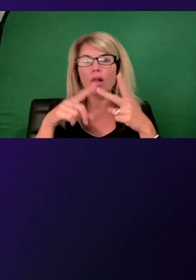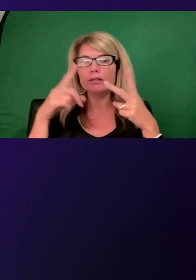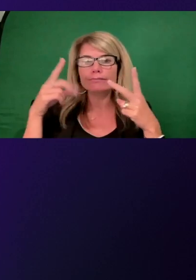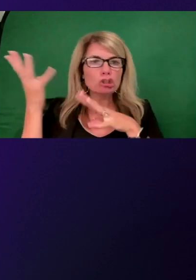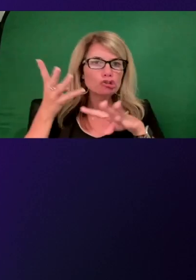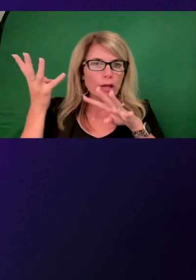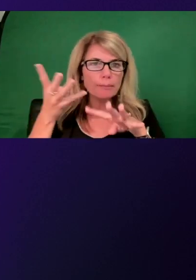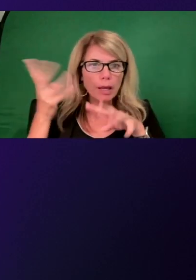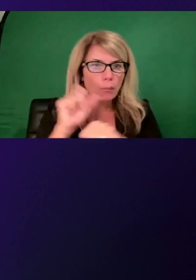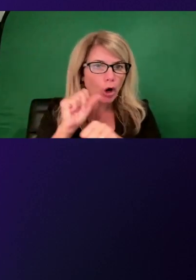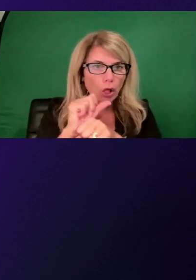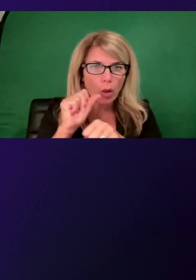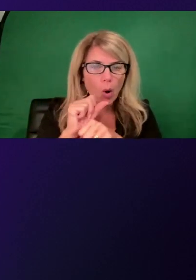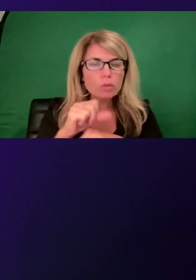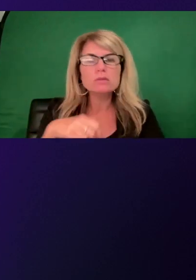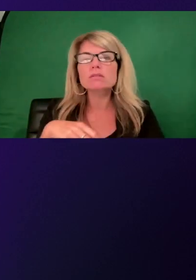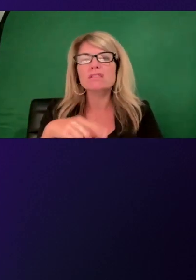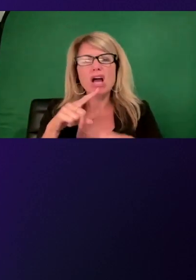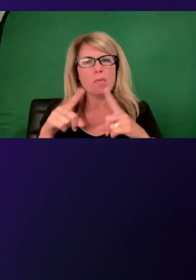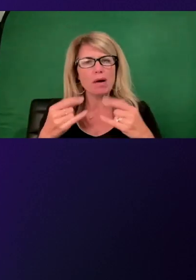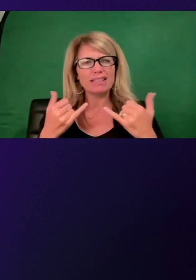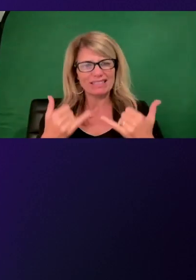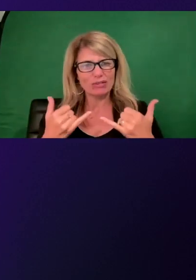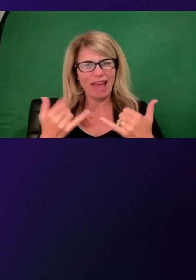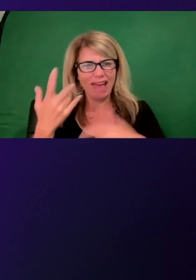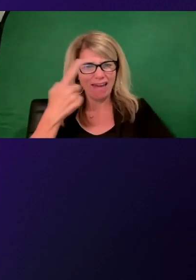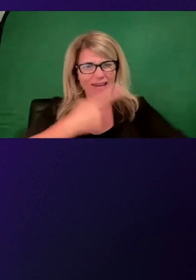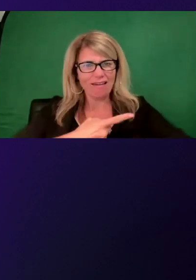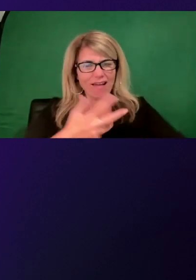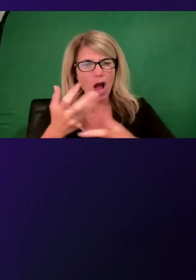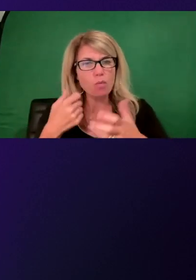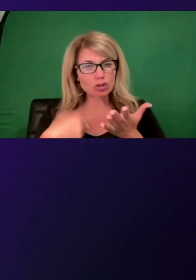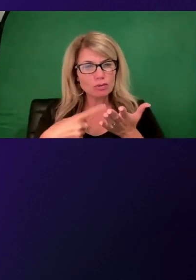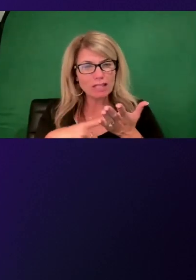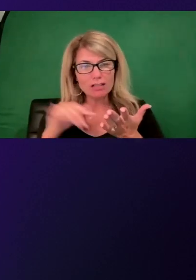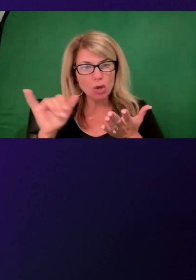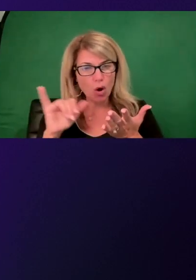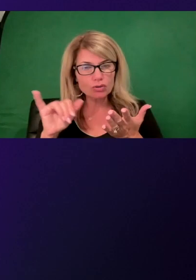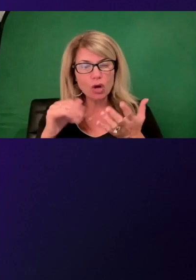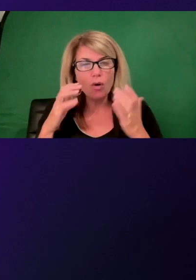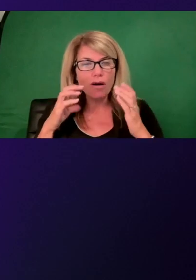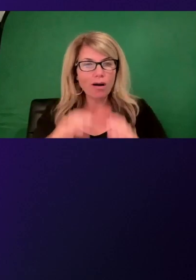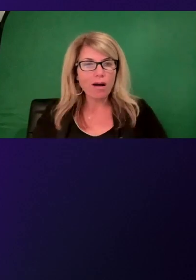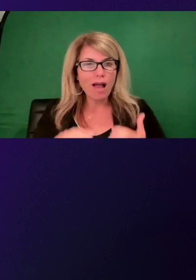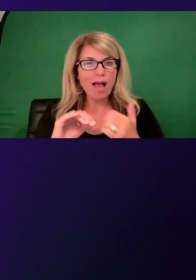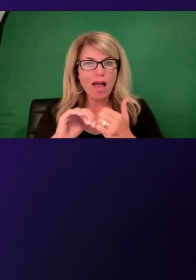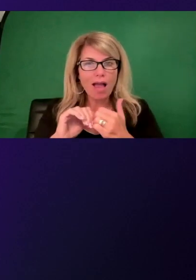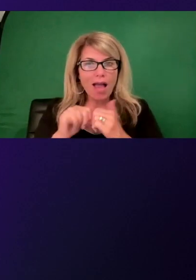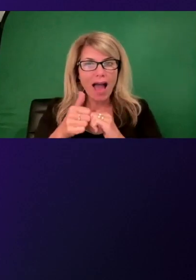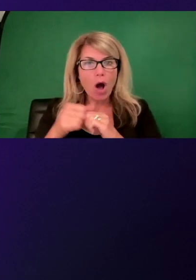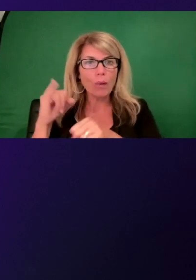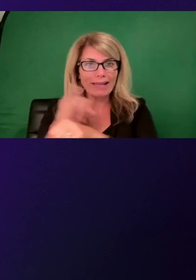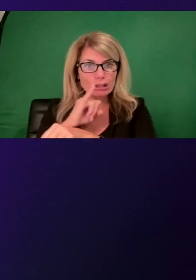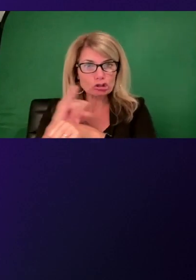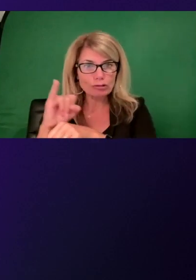such things. But today I want to also talk about how customers in our financial services industries